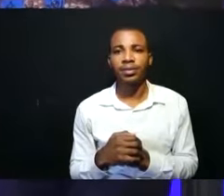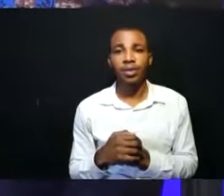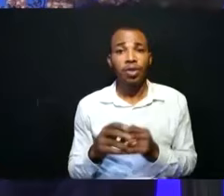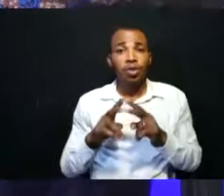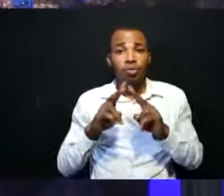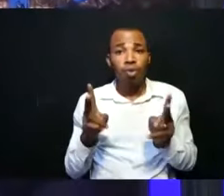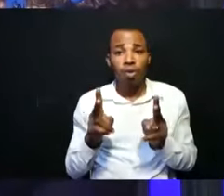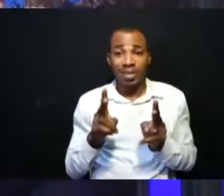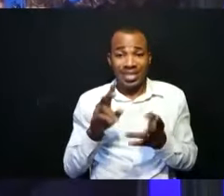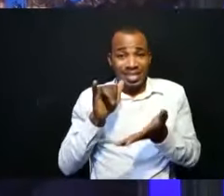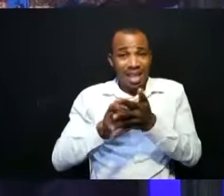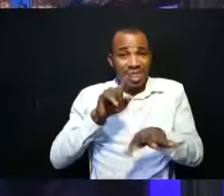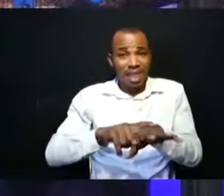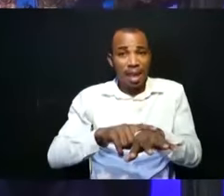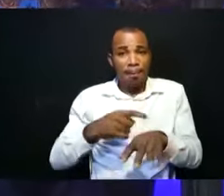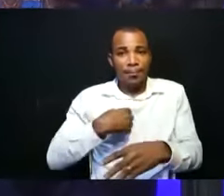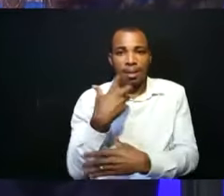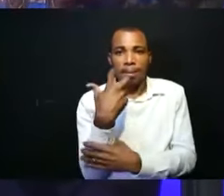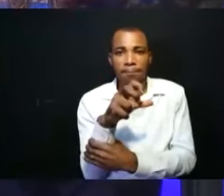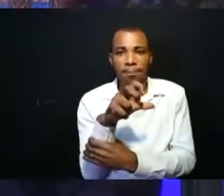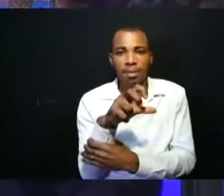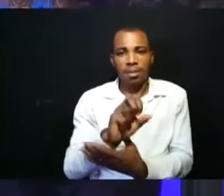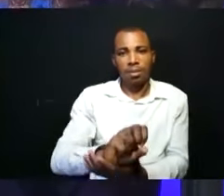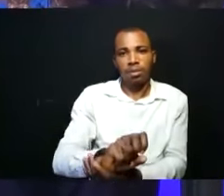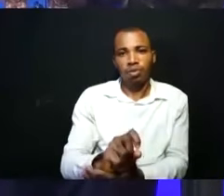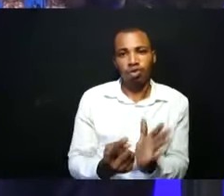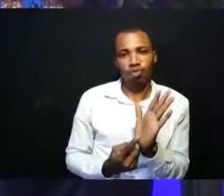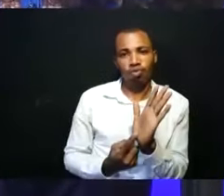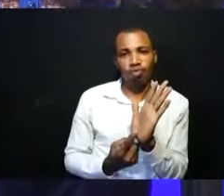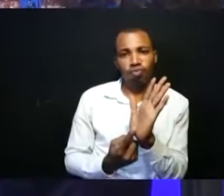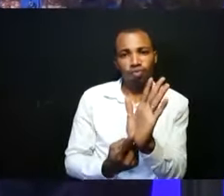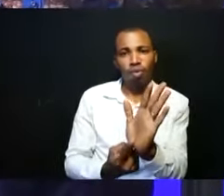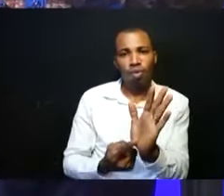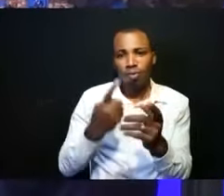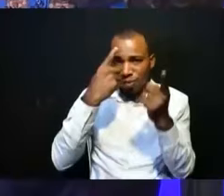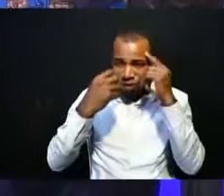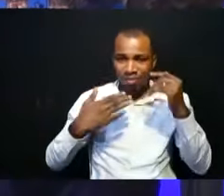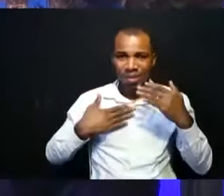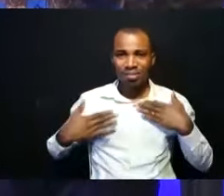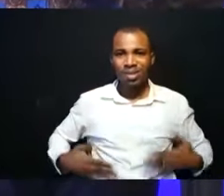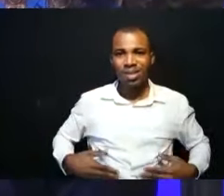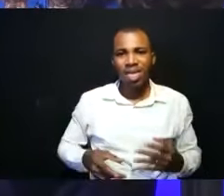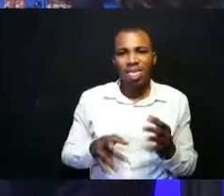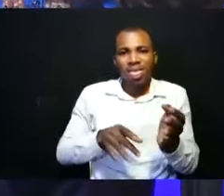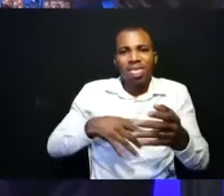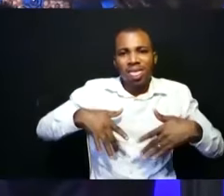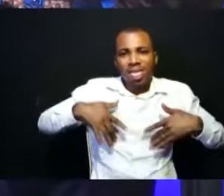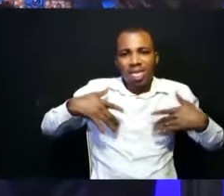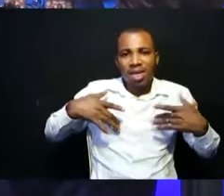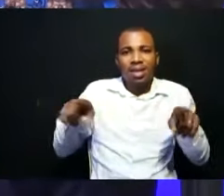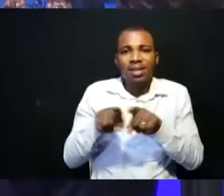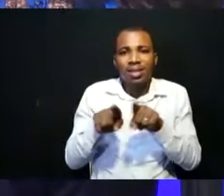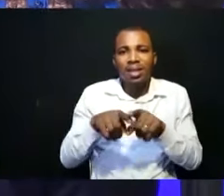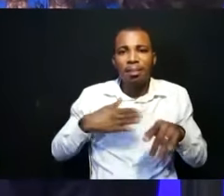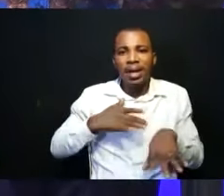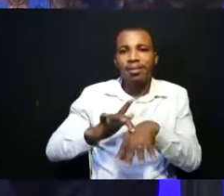although my bones stuck out of my emaciated body, and although my feet were like